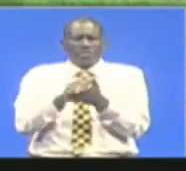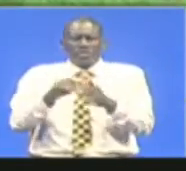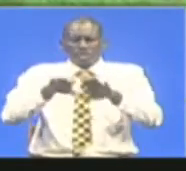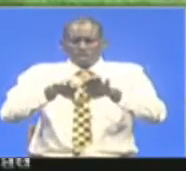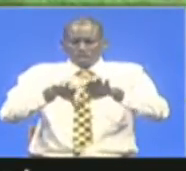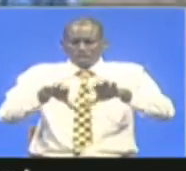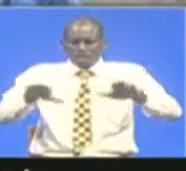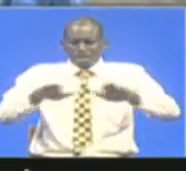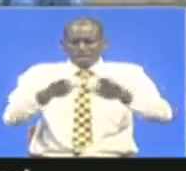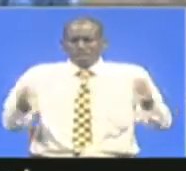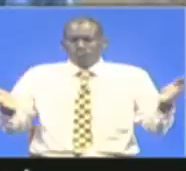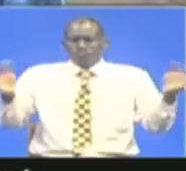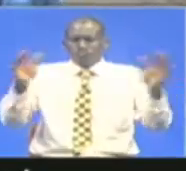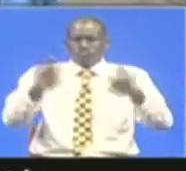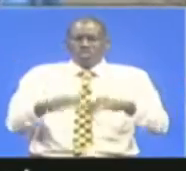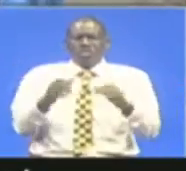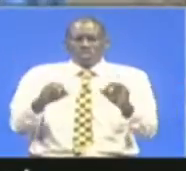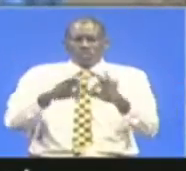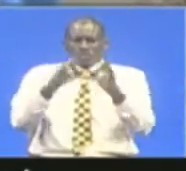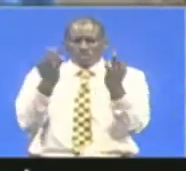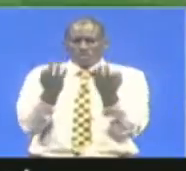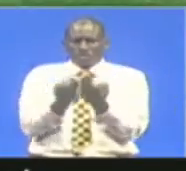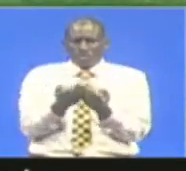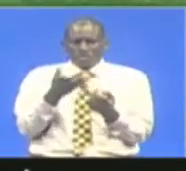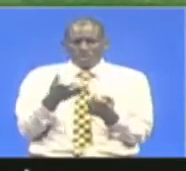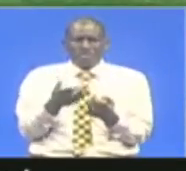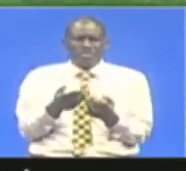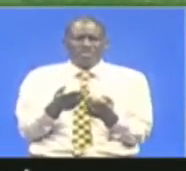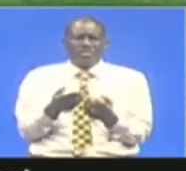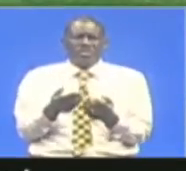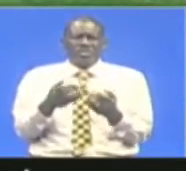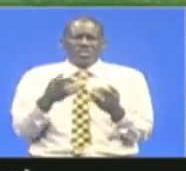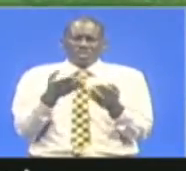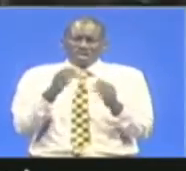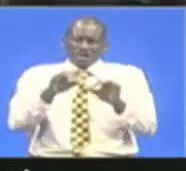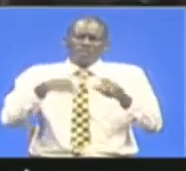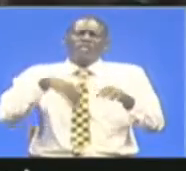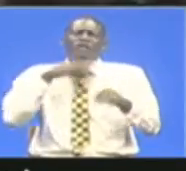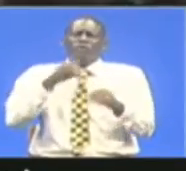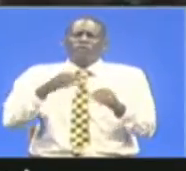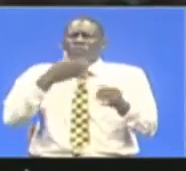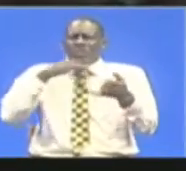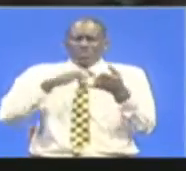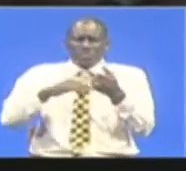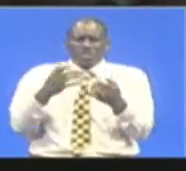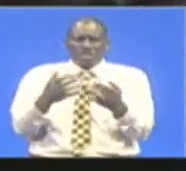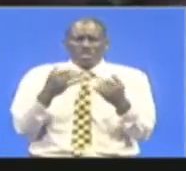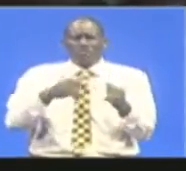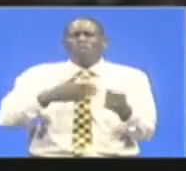Now the sole breadwinner in this family is gone and his dependents are still grappling with our reality. Baba yangu